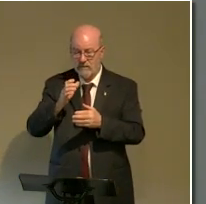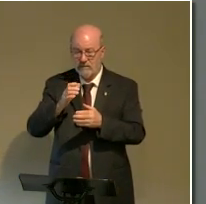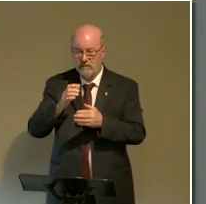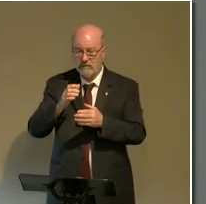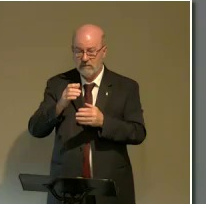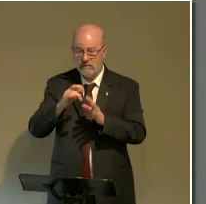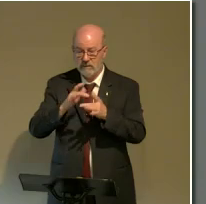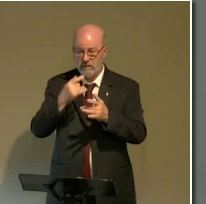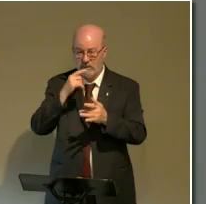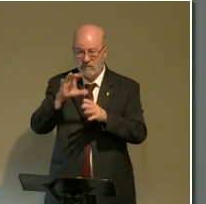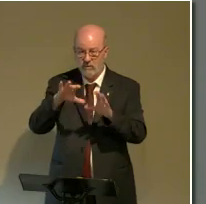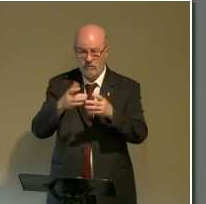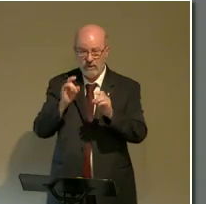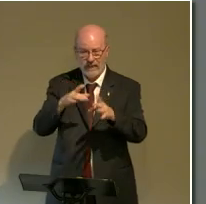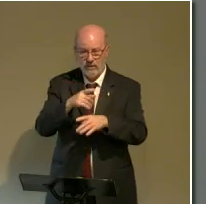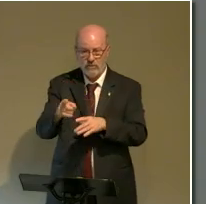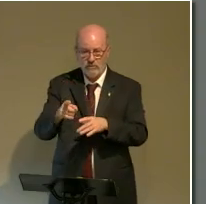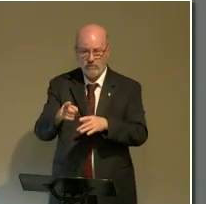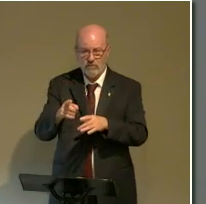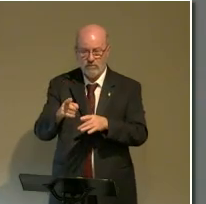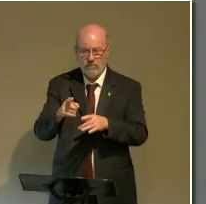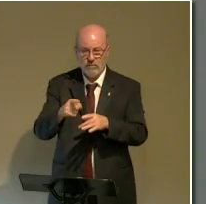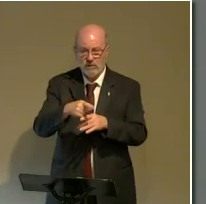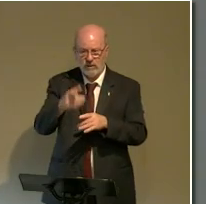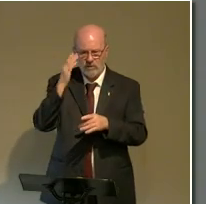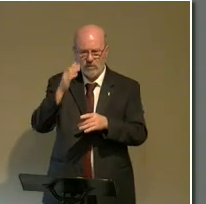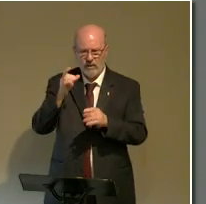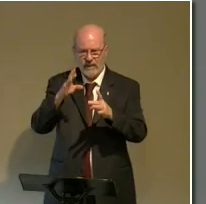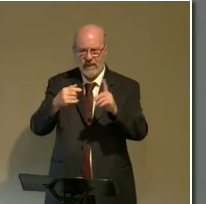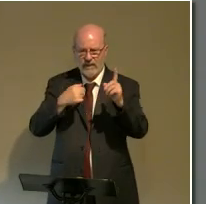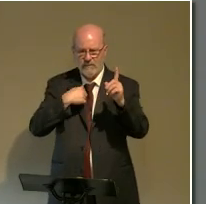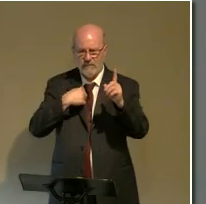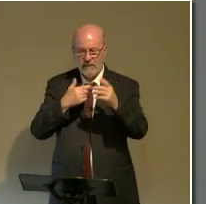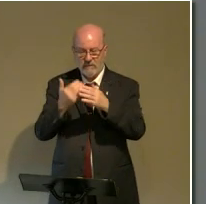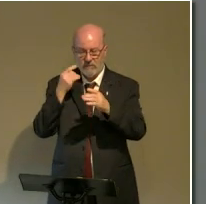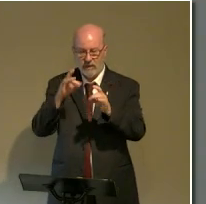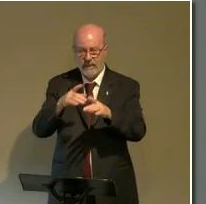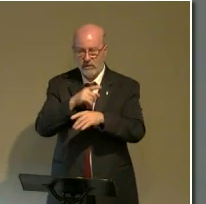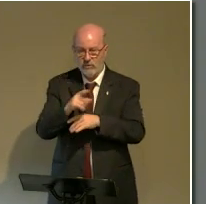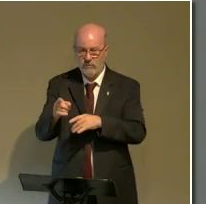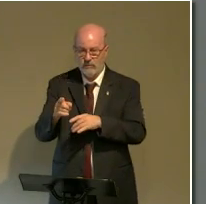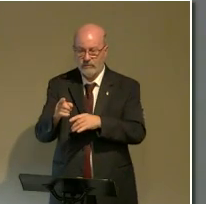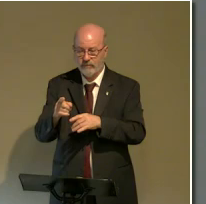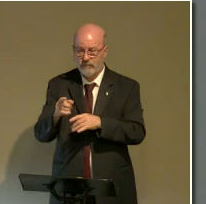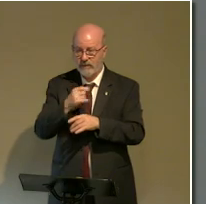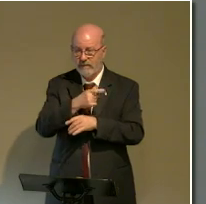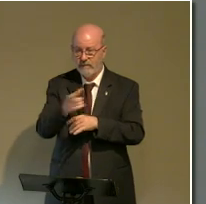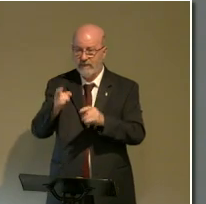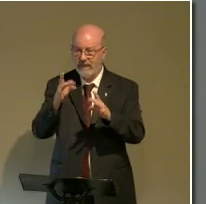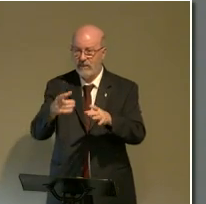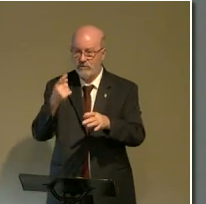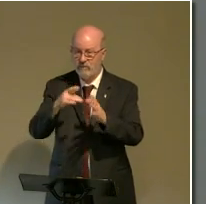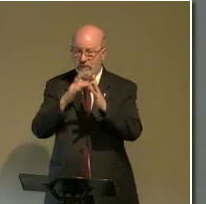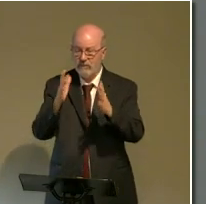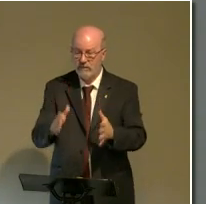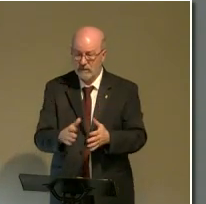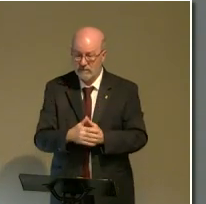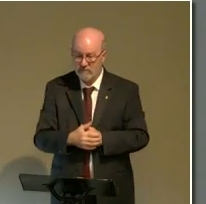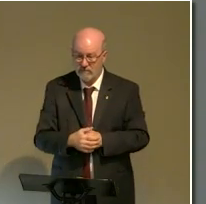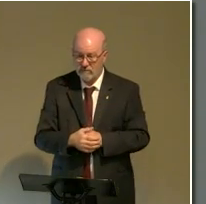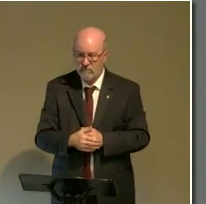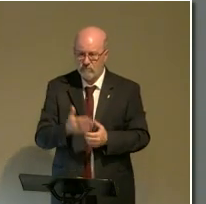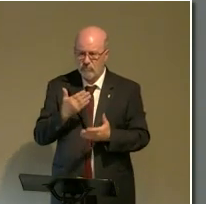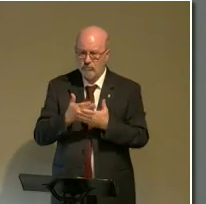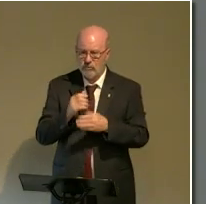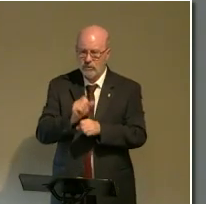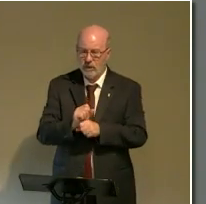chapter 15, verse 18, if the world hate you, ye know that it hated me before it hated you. If they hate you for being a Christian, good